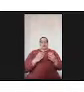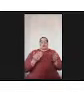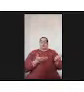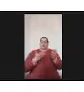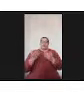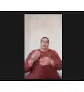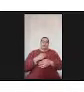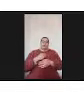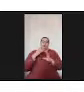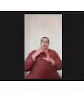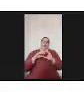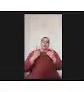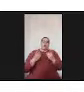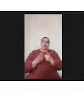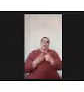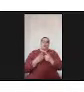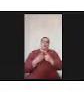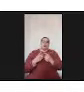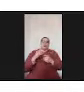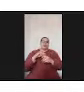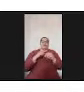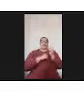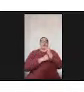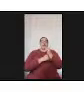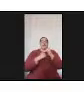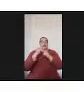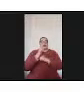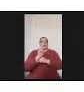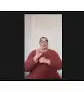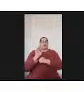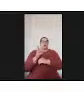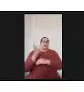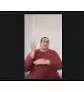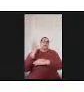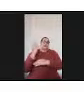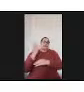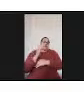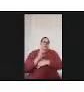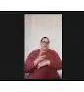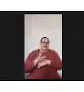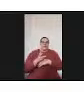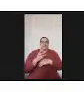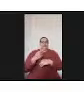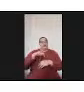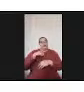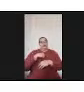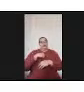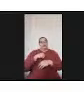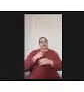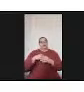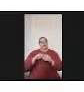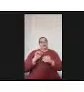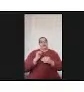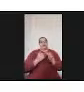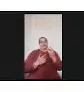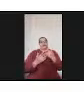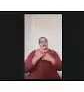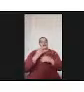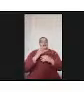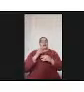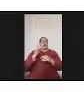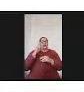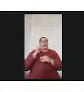the Department of Infrastructure that will present to us the fire rationale and compliance